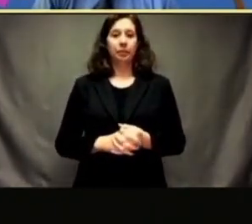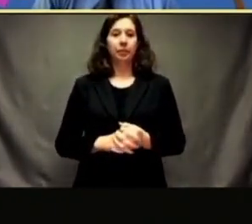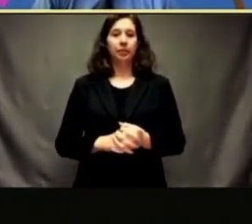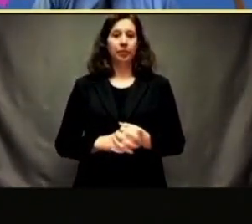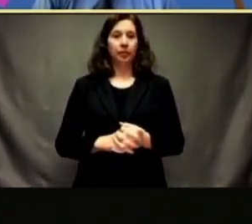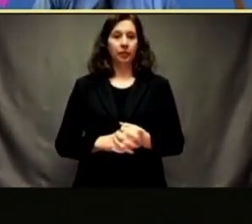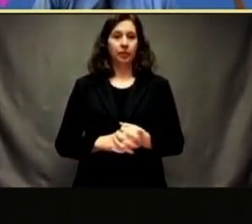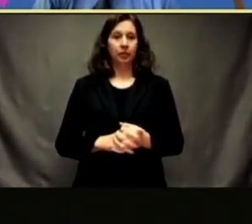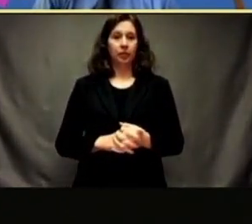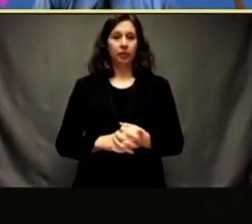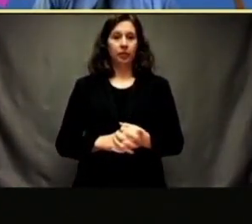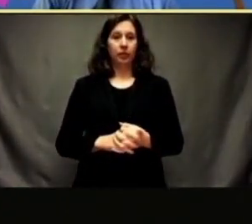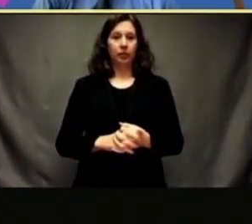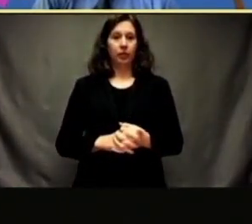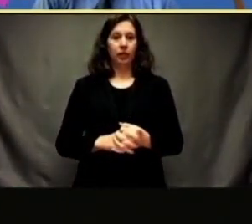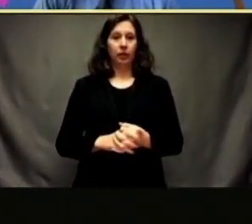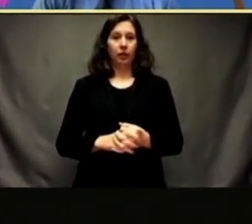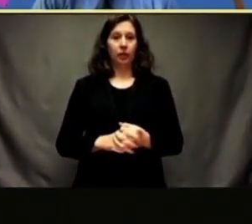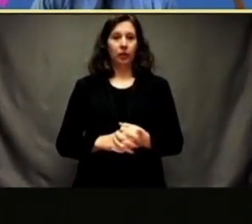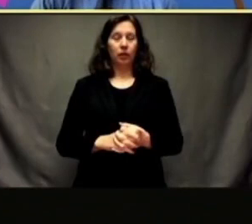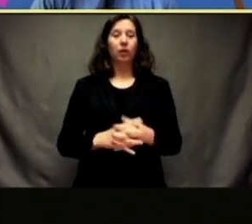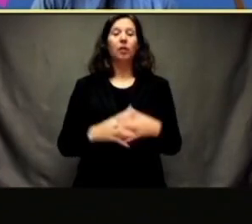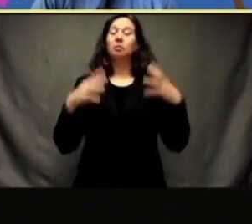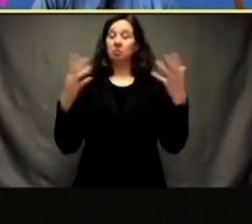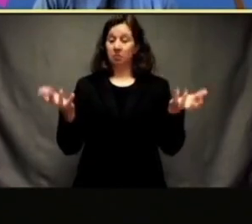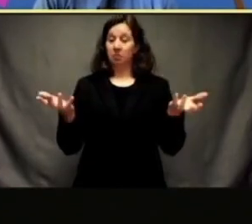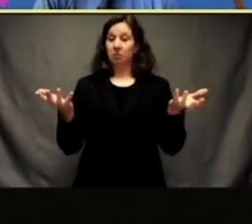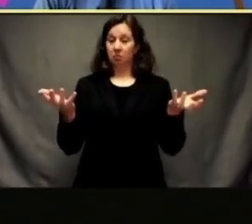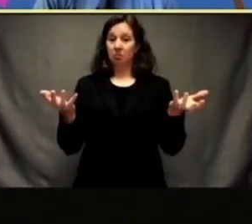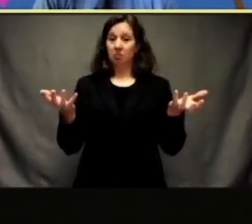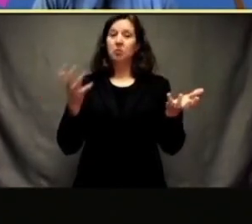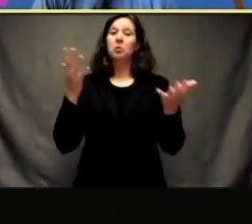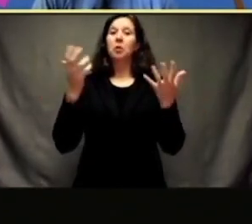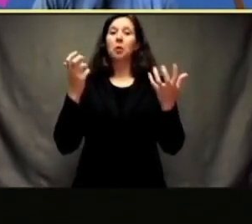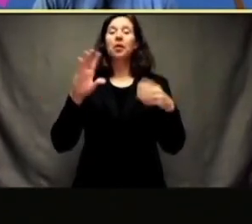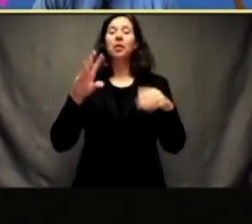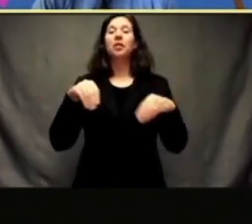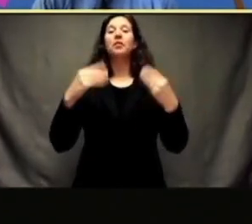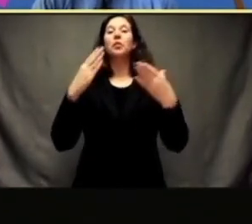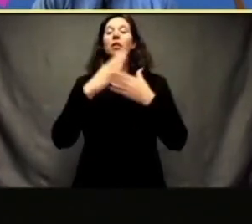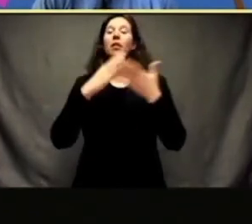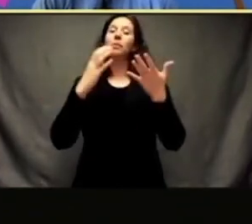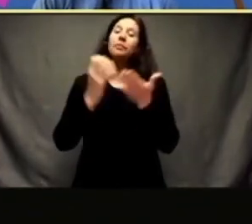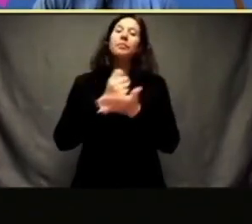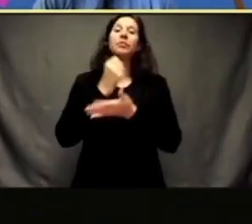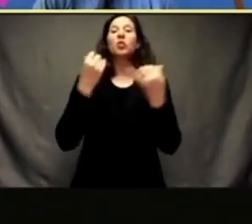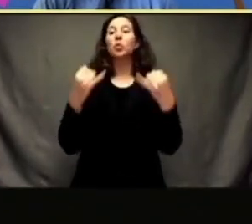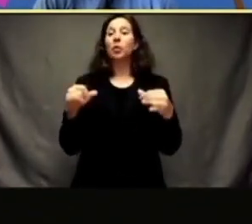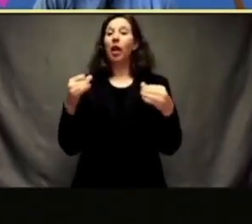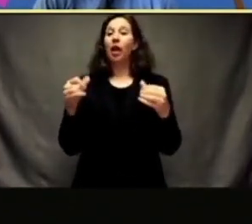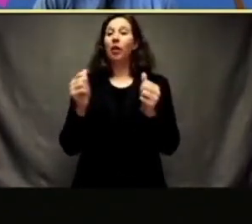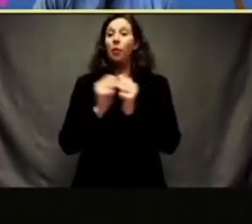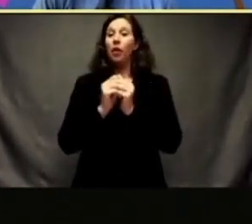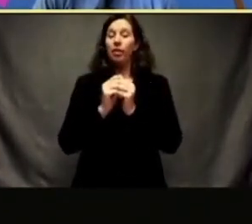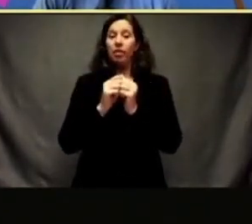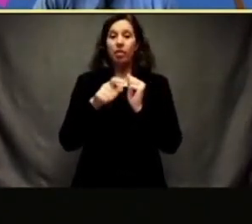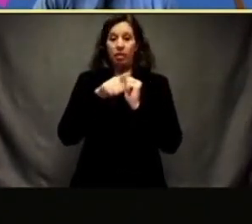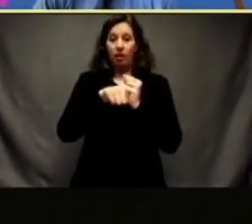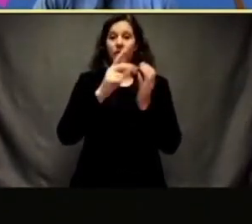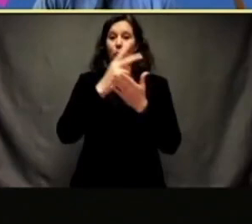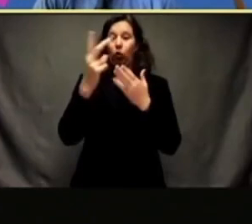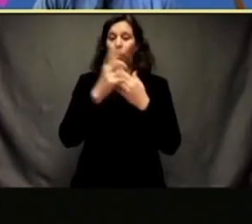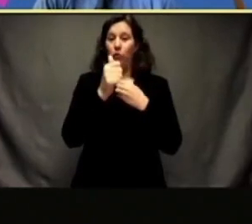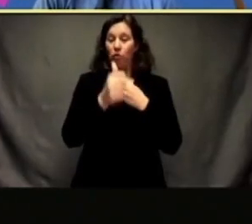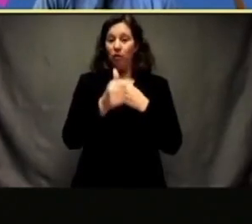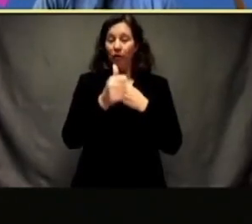So with that, as I mentioned, we want to give you some opportunity to play with this and see what you